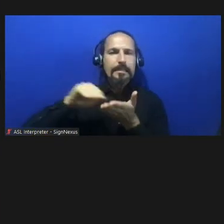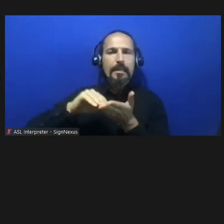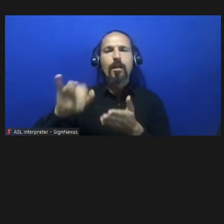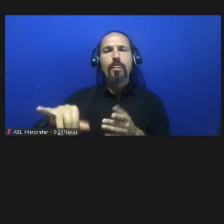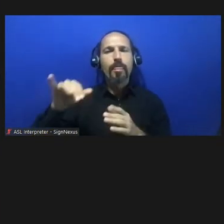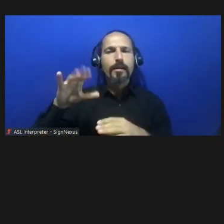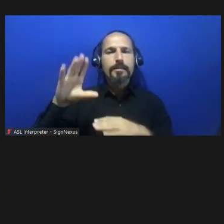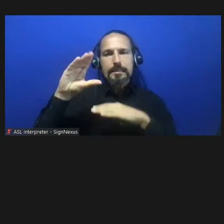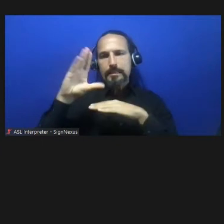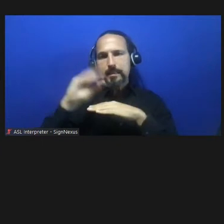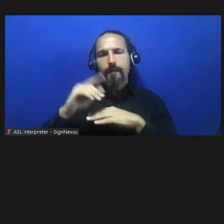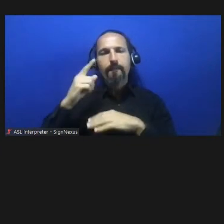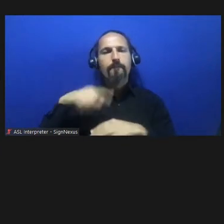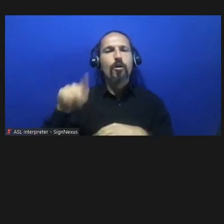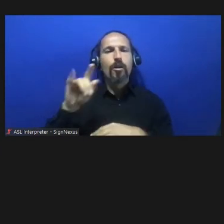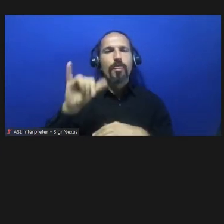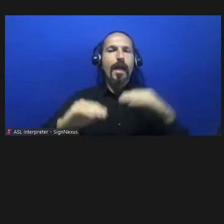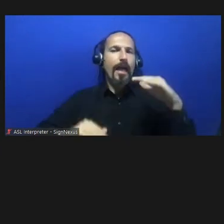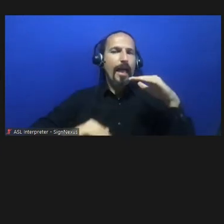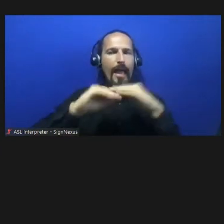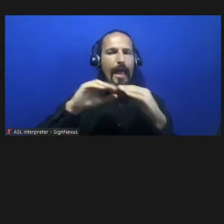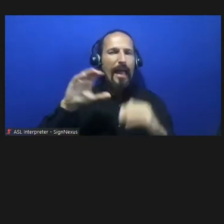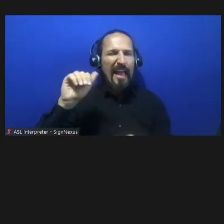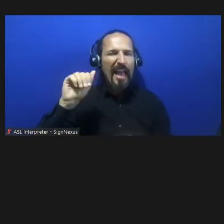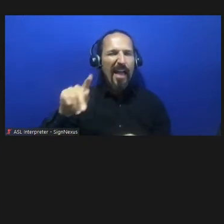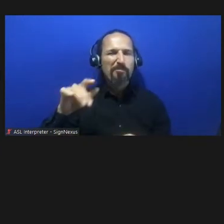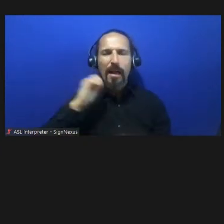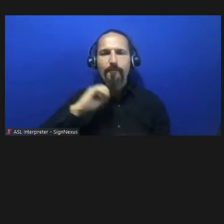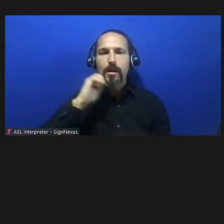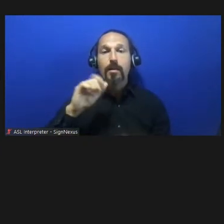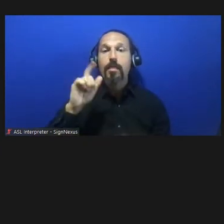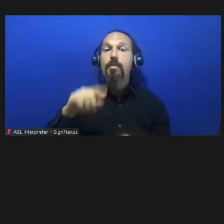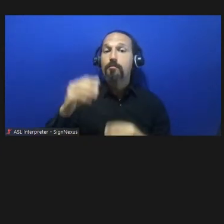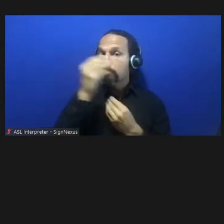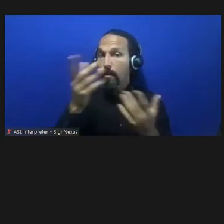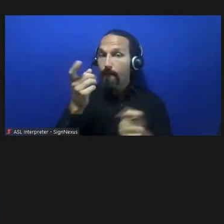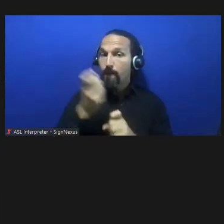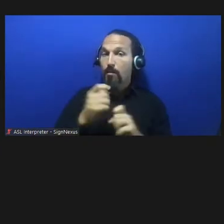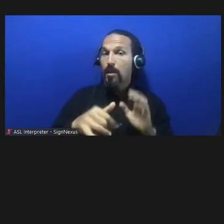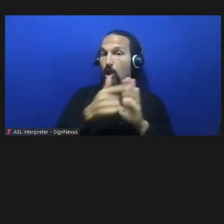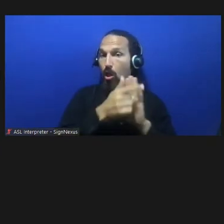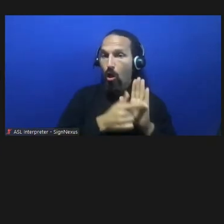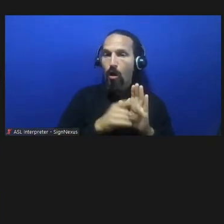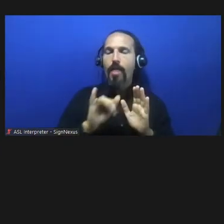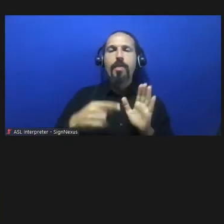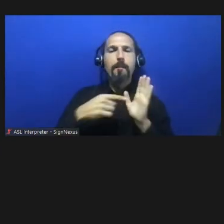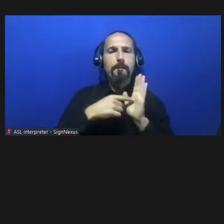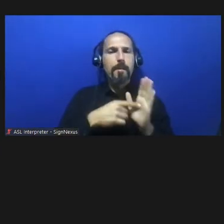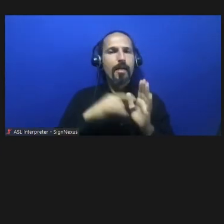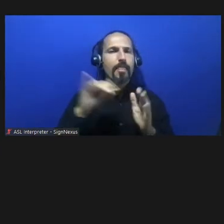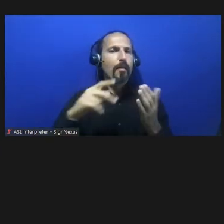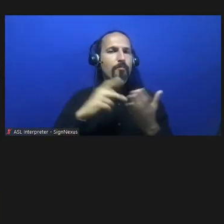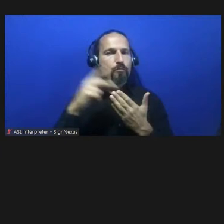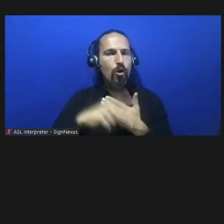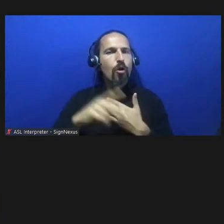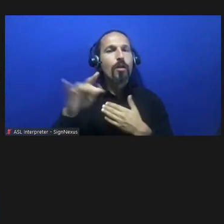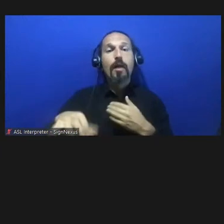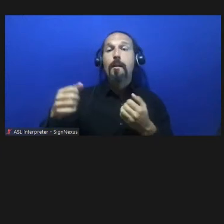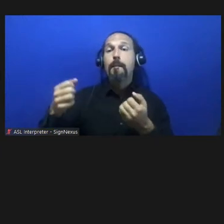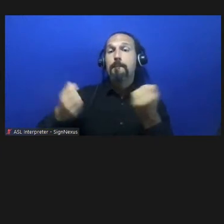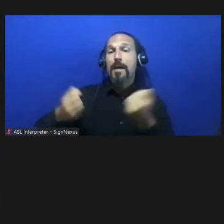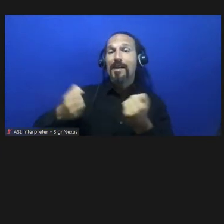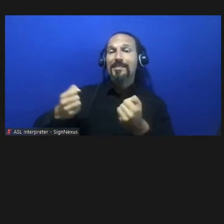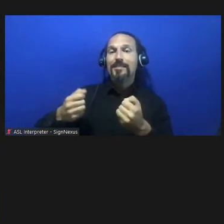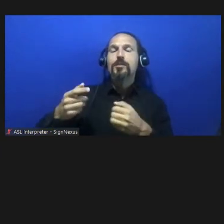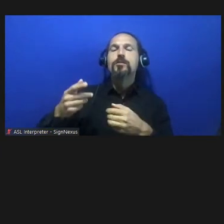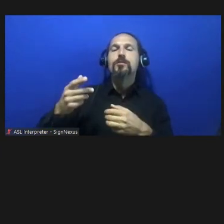caps on the number of tolls per day importantly by legislation and in the modeling and in the program passenger vehicles would be charged